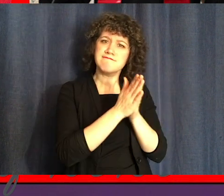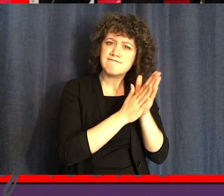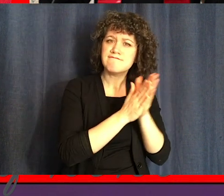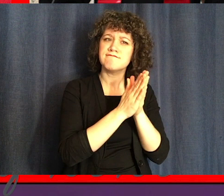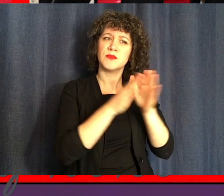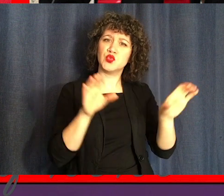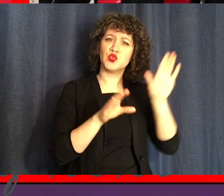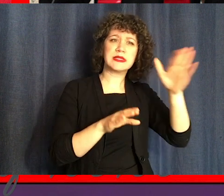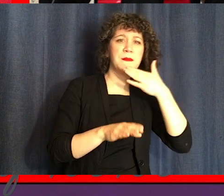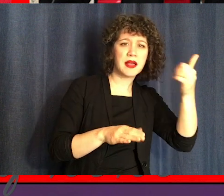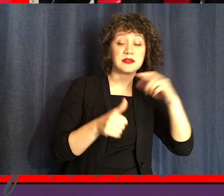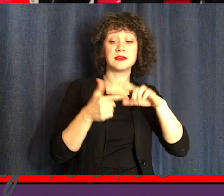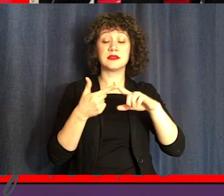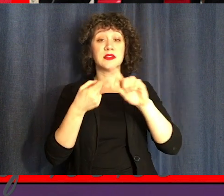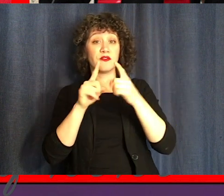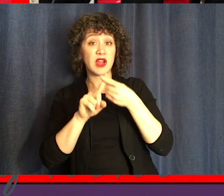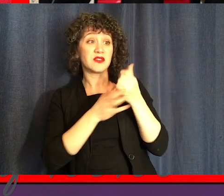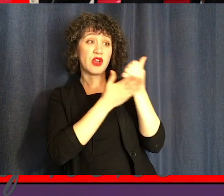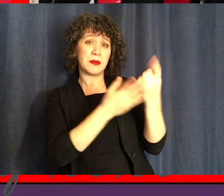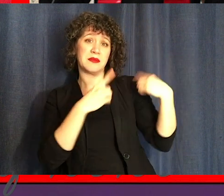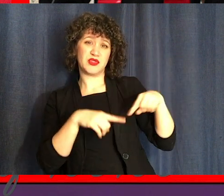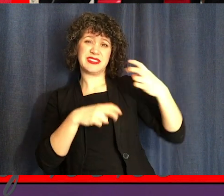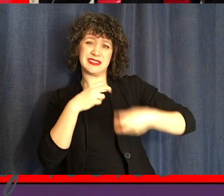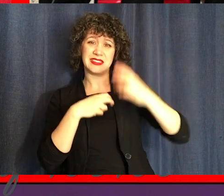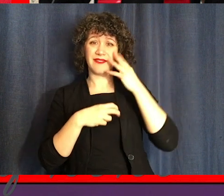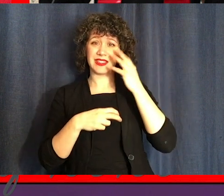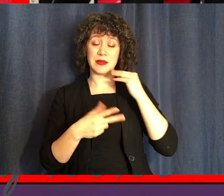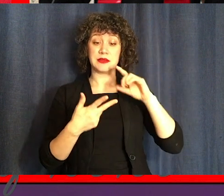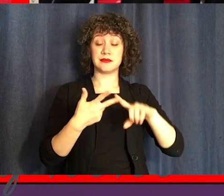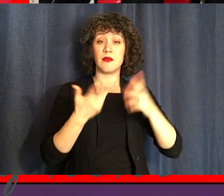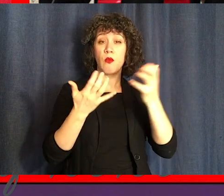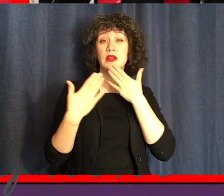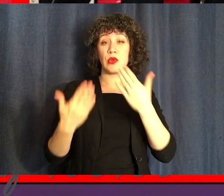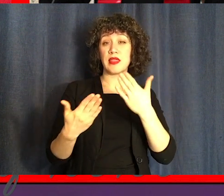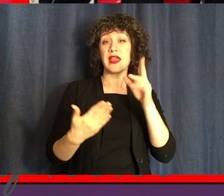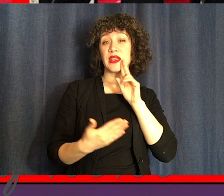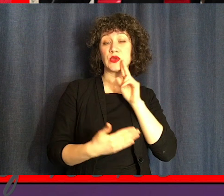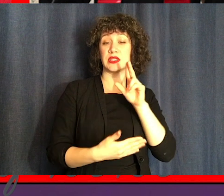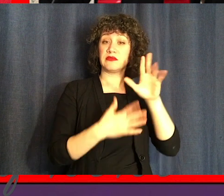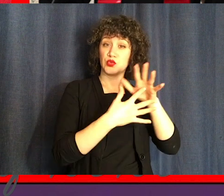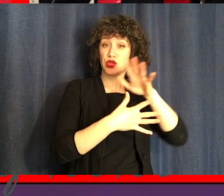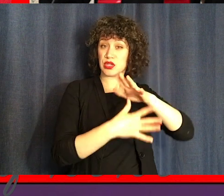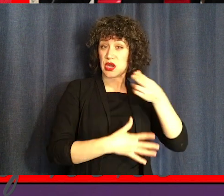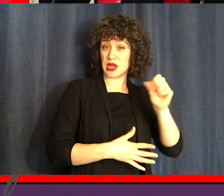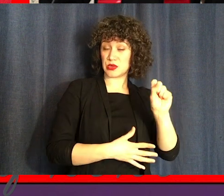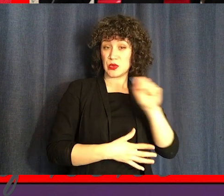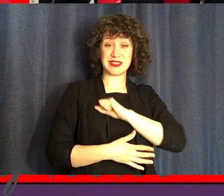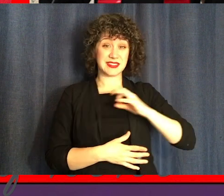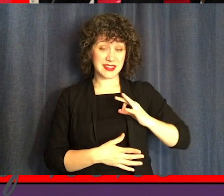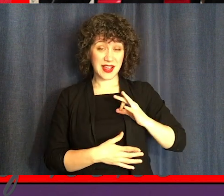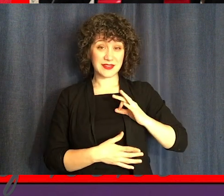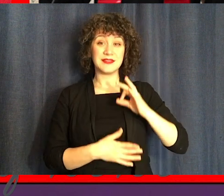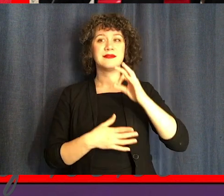best, his friends for helping through the tough times, and finally, he would like to thank the Houston Junior Senior High School staff